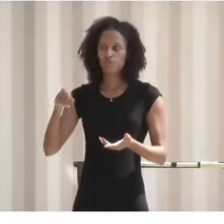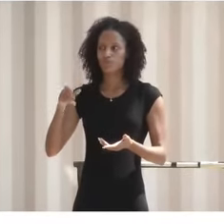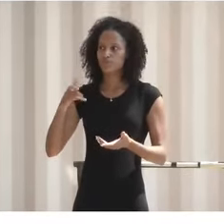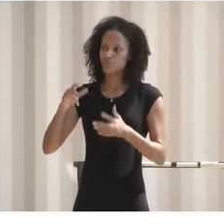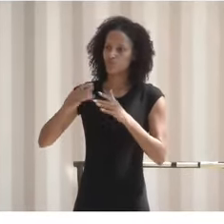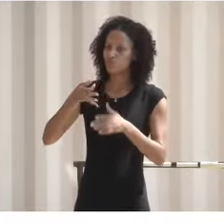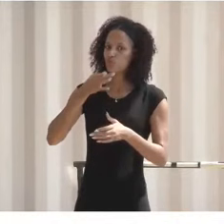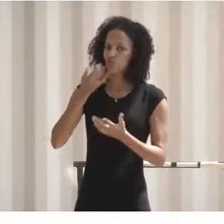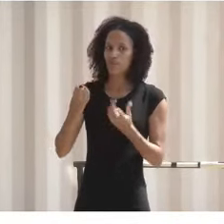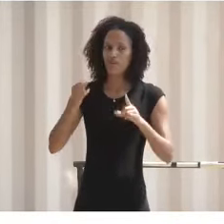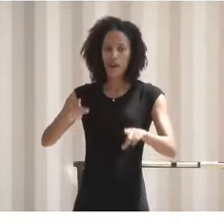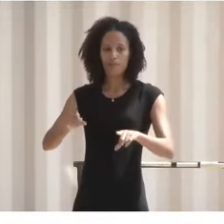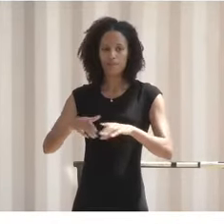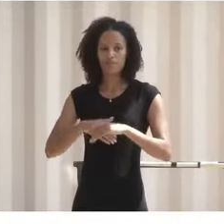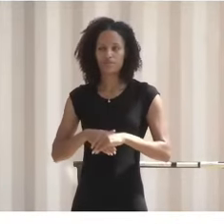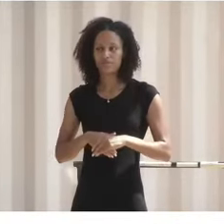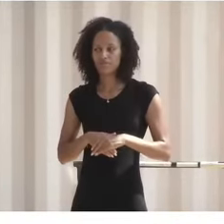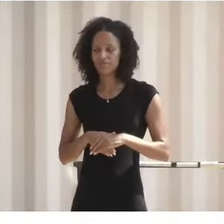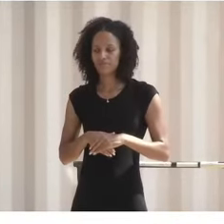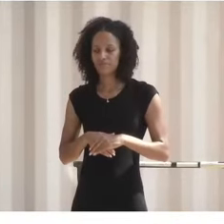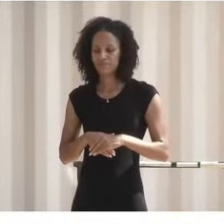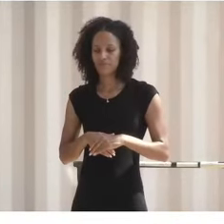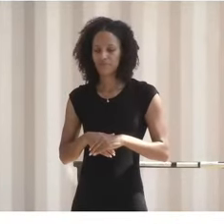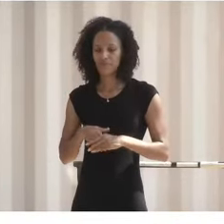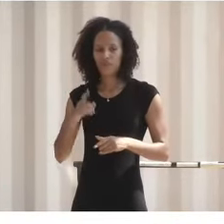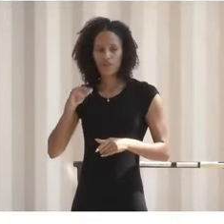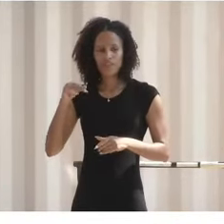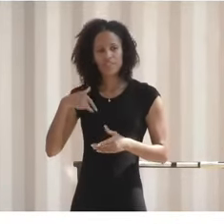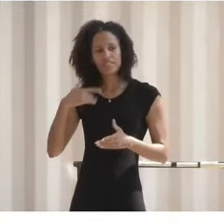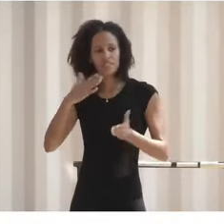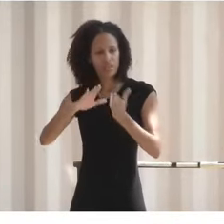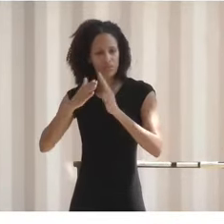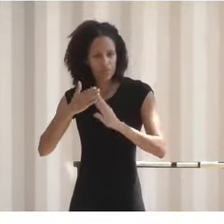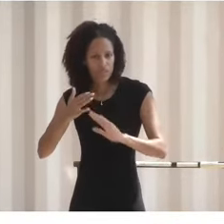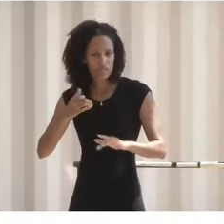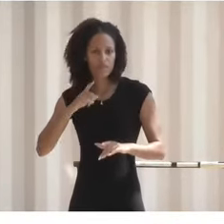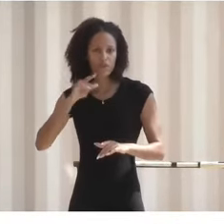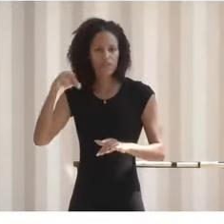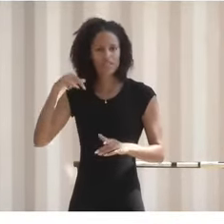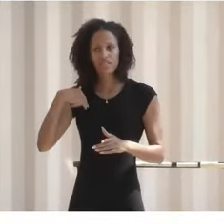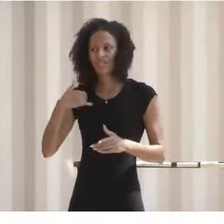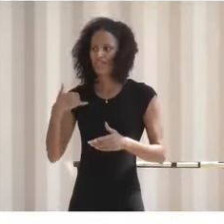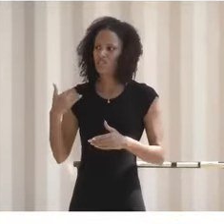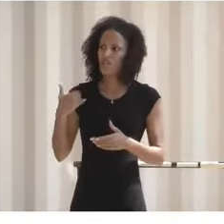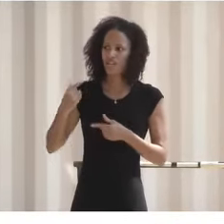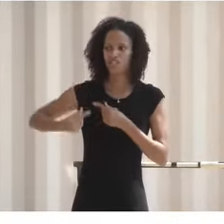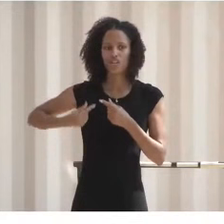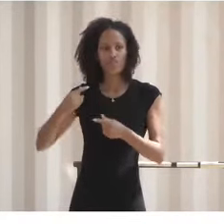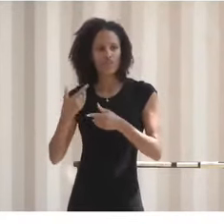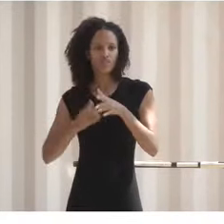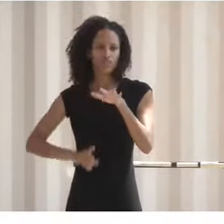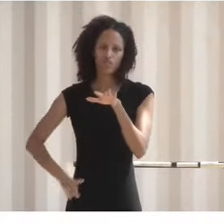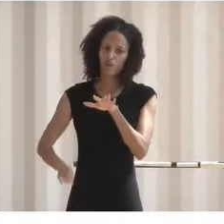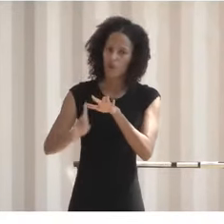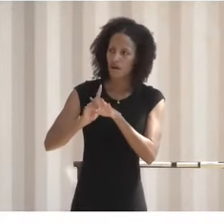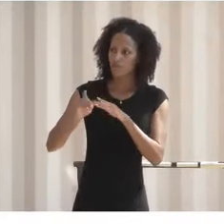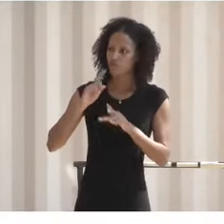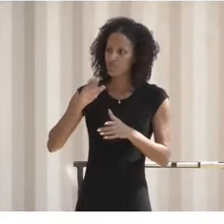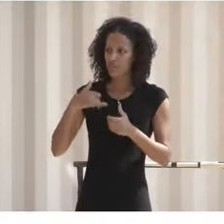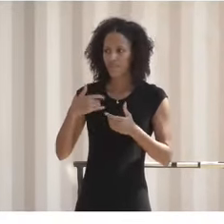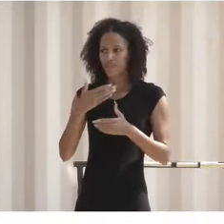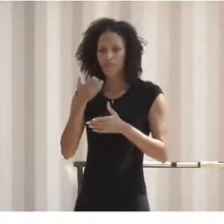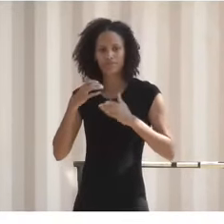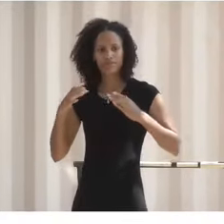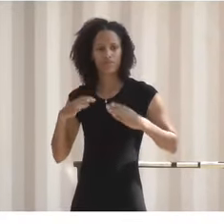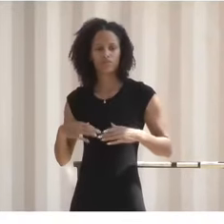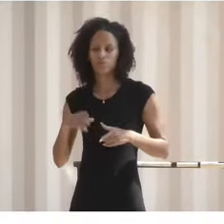soon. Because as I say, the Maasai are pastoral communities. So you can imagine if this young generation comes in and they all want to be pastoralists,